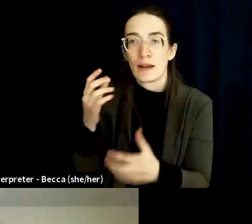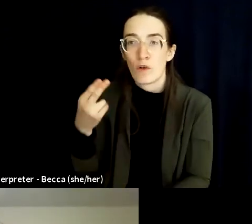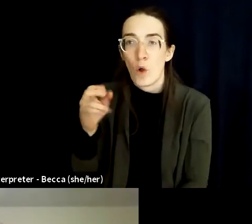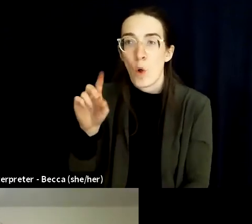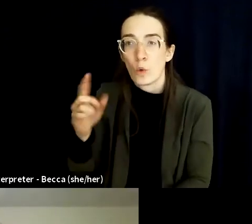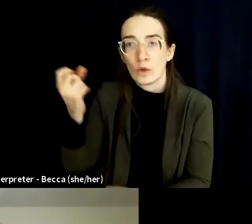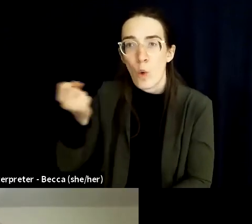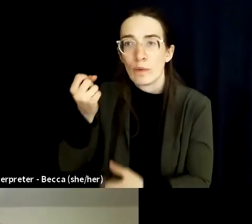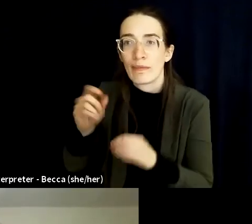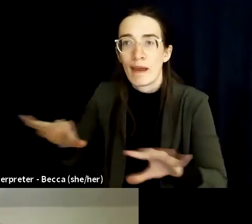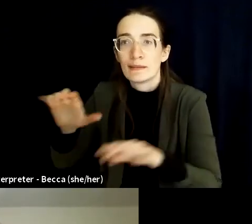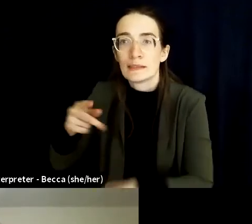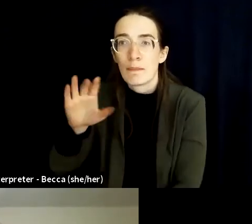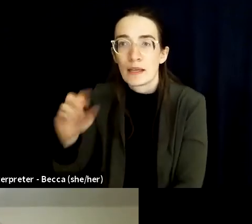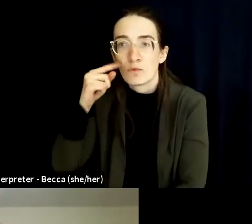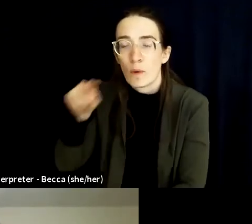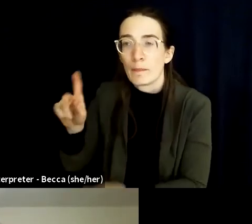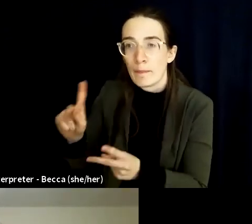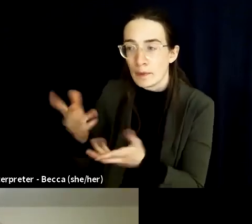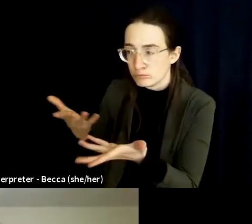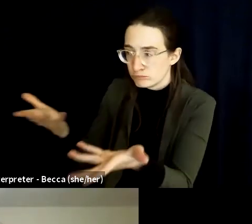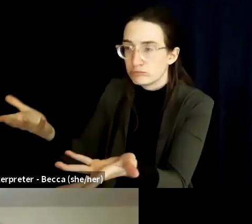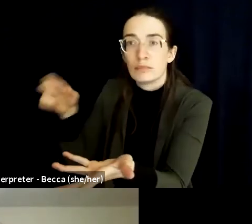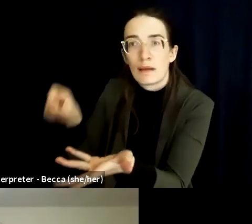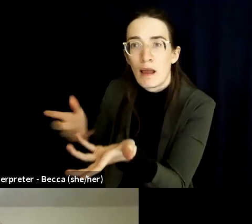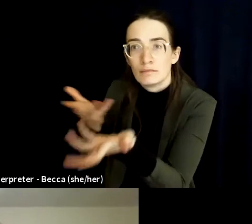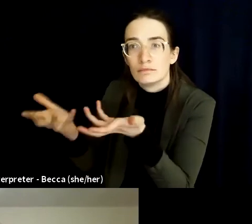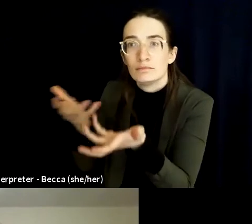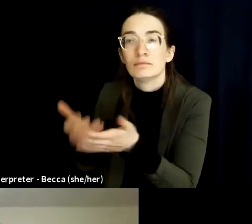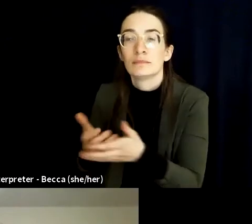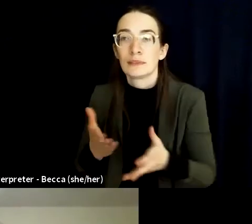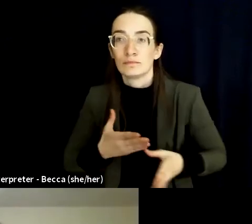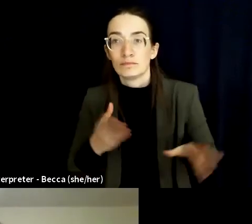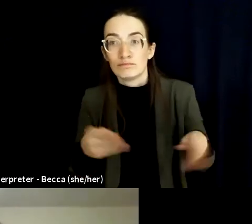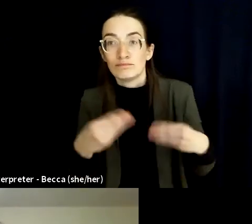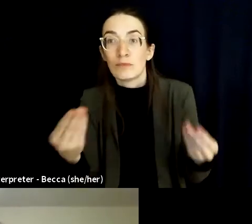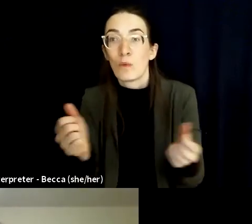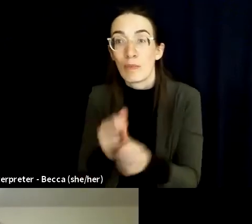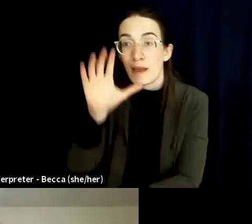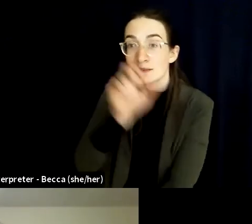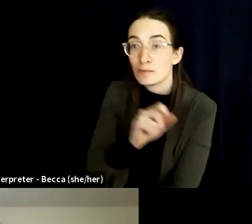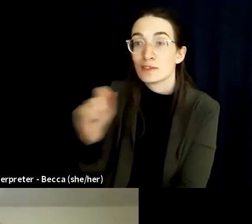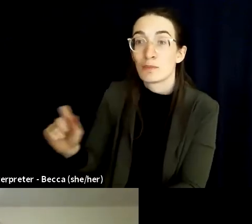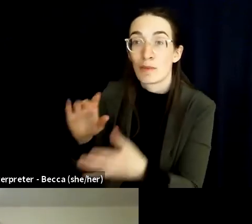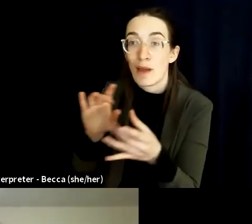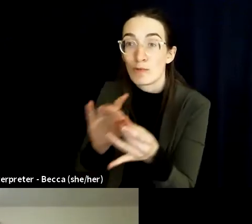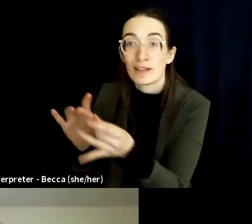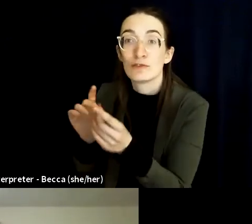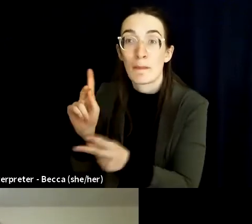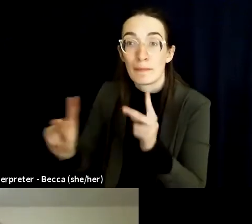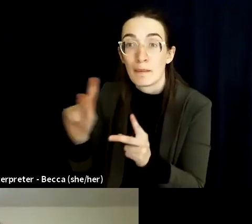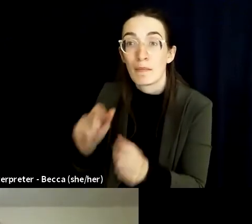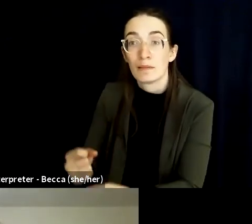as well, and that I can be generous with my assumptions with my relationships and the people that I'm connected